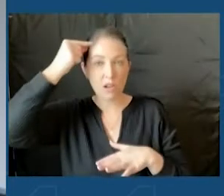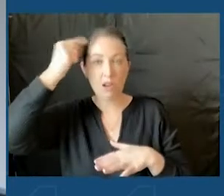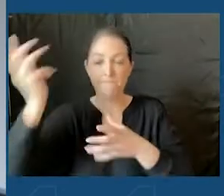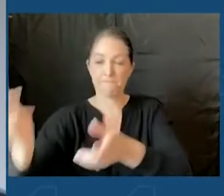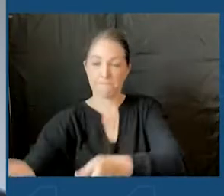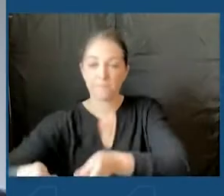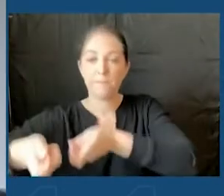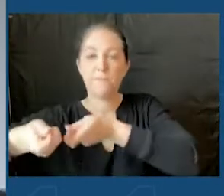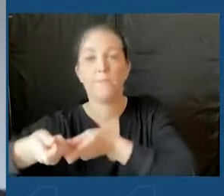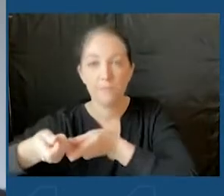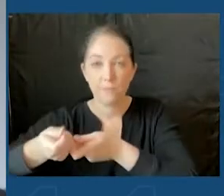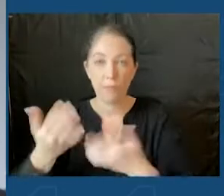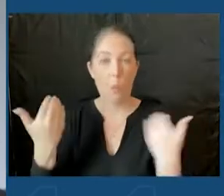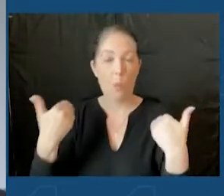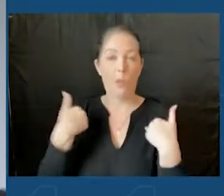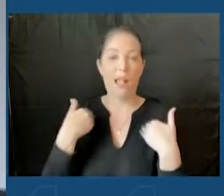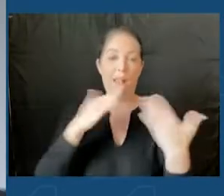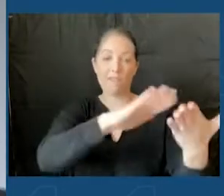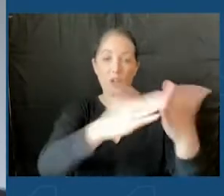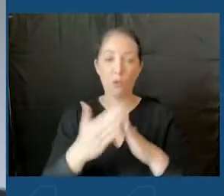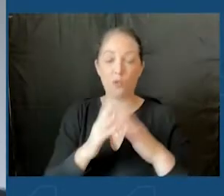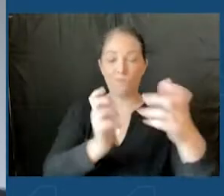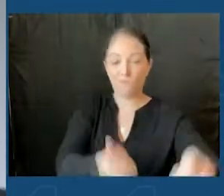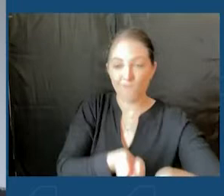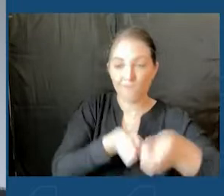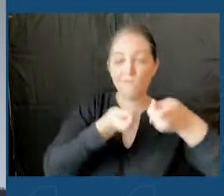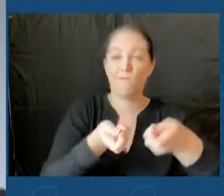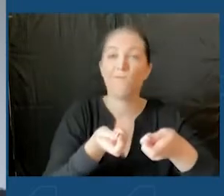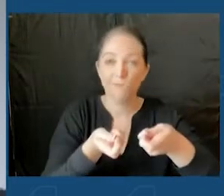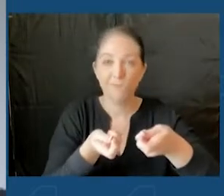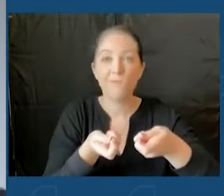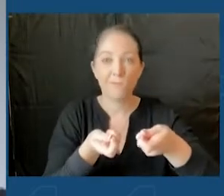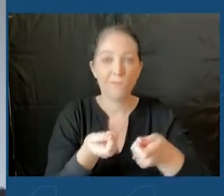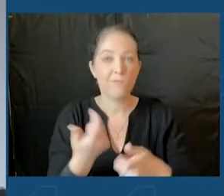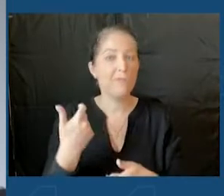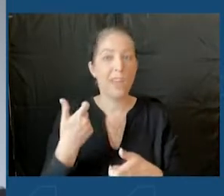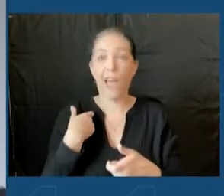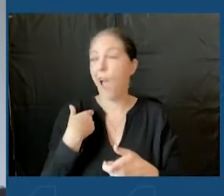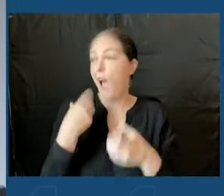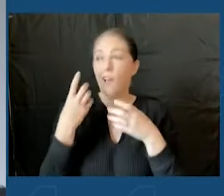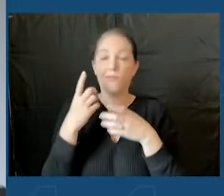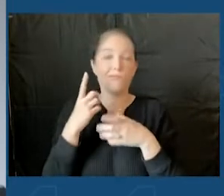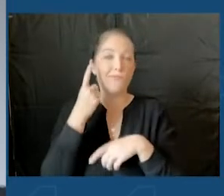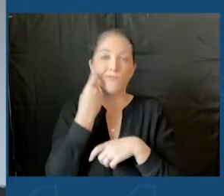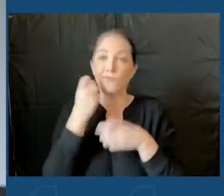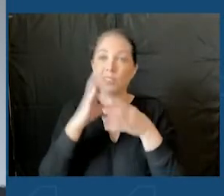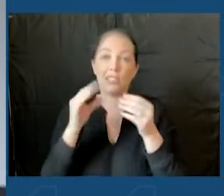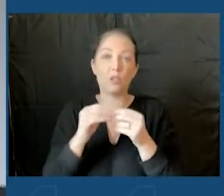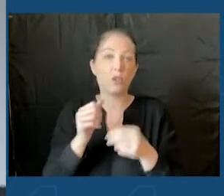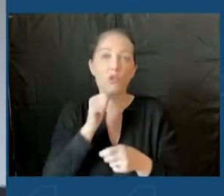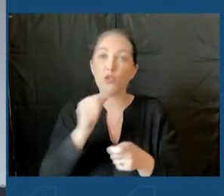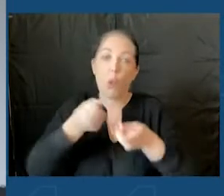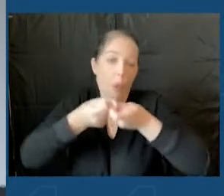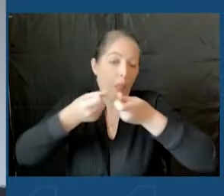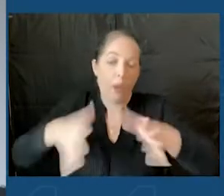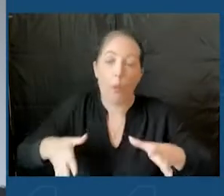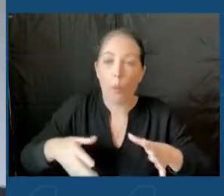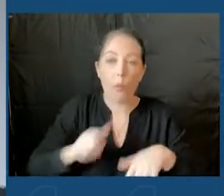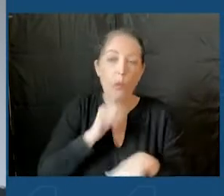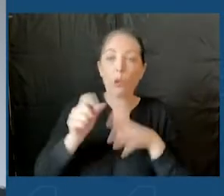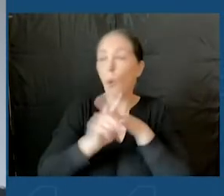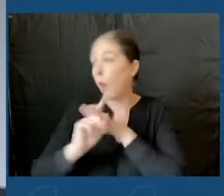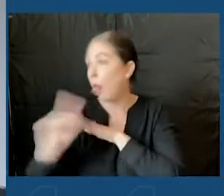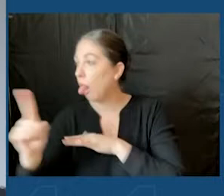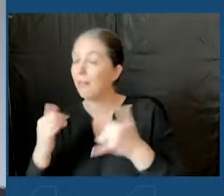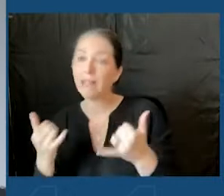a corner. We've got the community picking up a corner. And I just say, don't drop us now. Don't drop us.